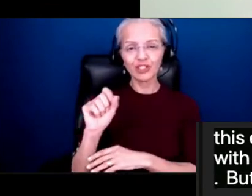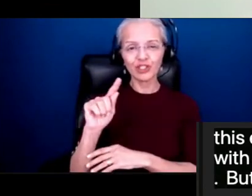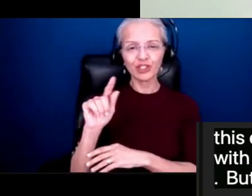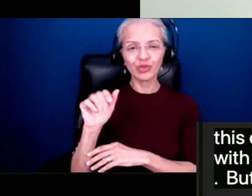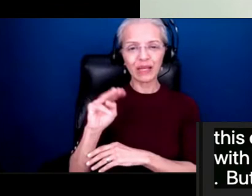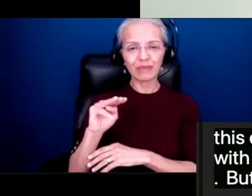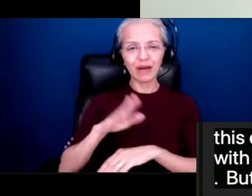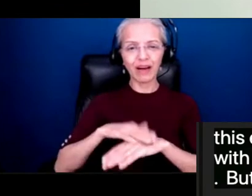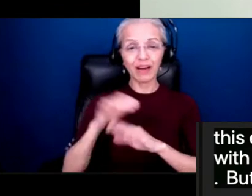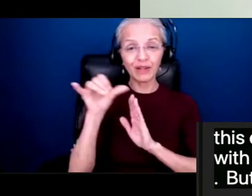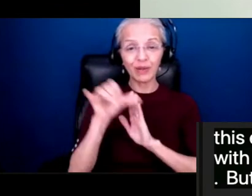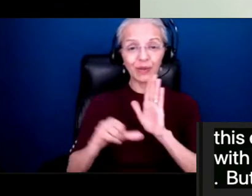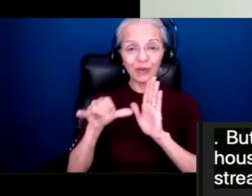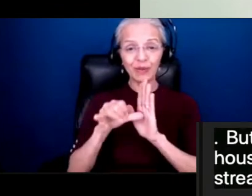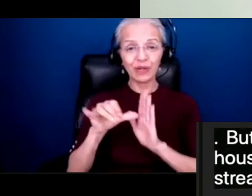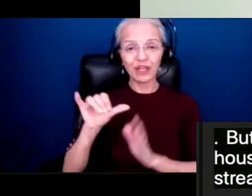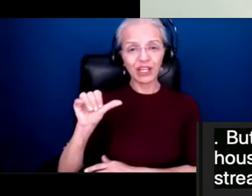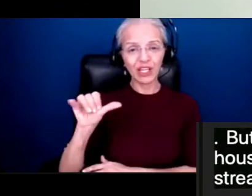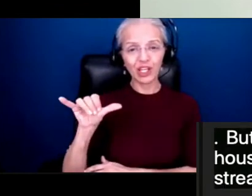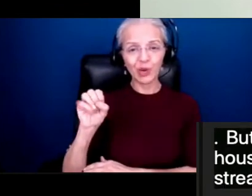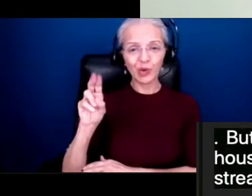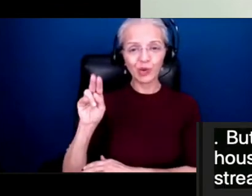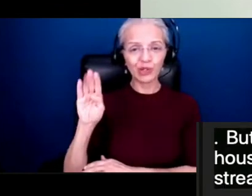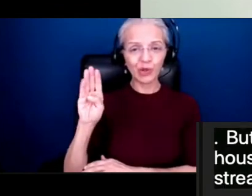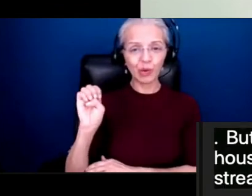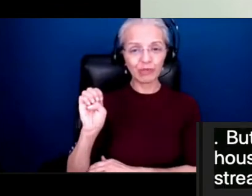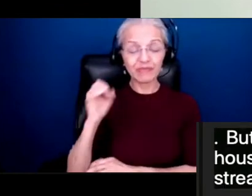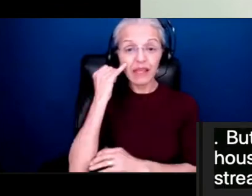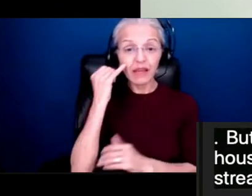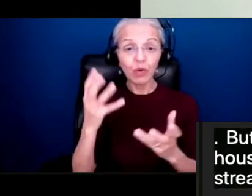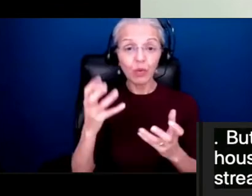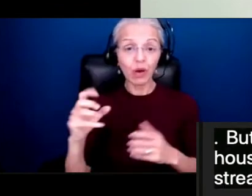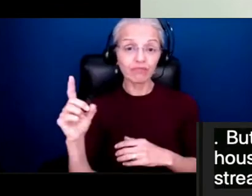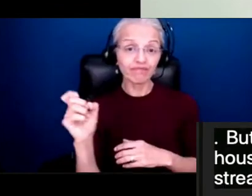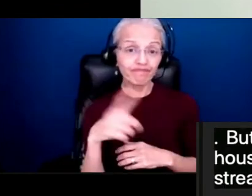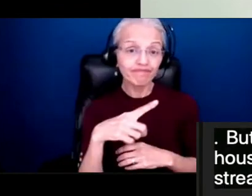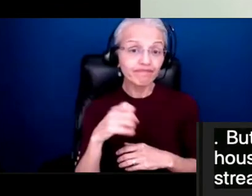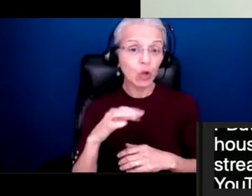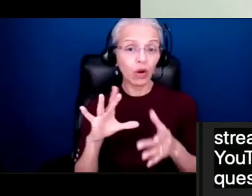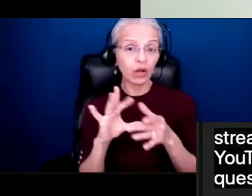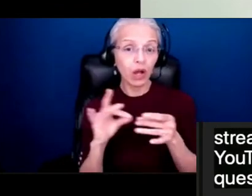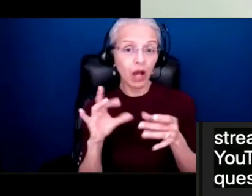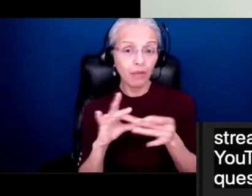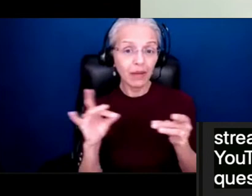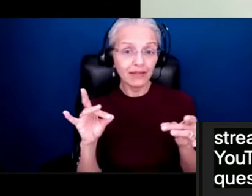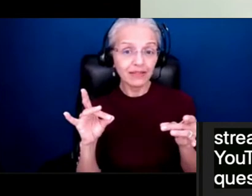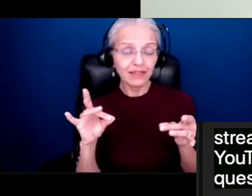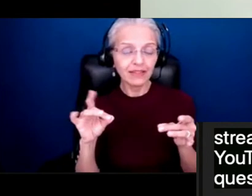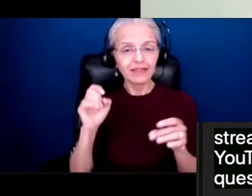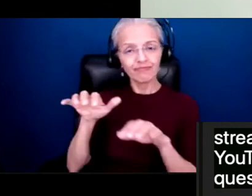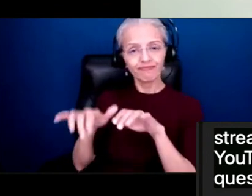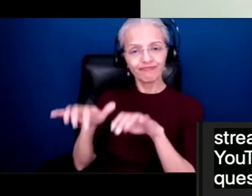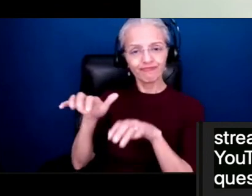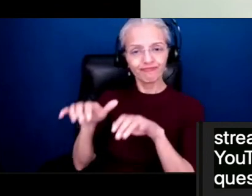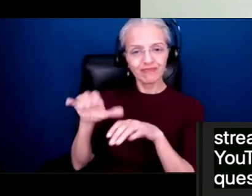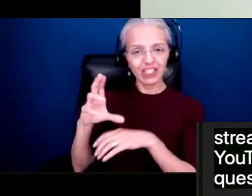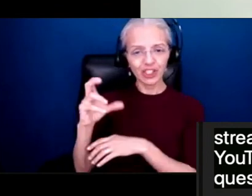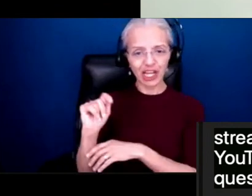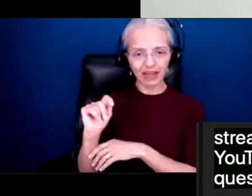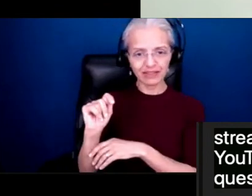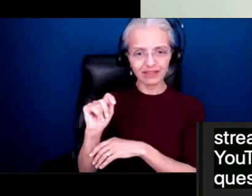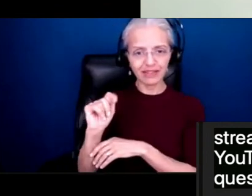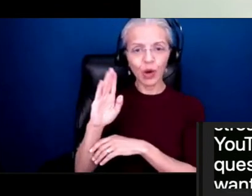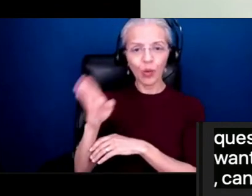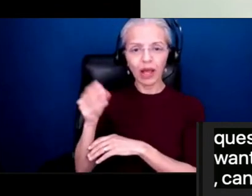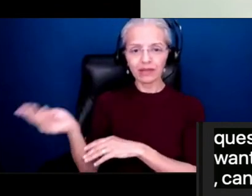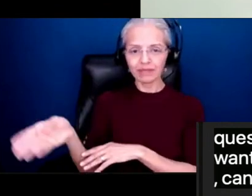YouTube, and if you have questions and or comments you want to ask Alice, our speaker, you can type them in the chat and they will be